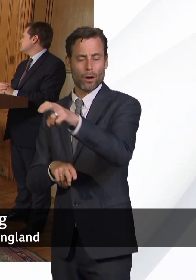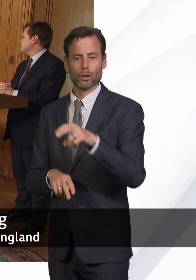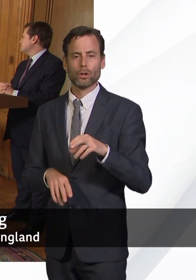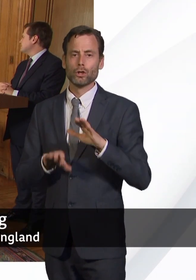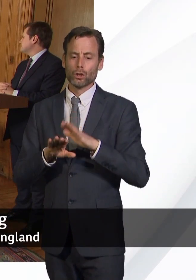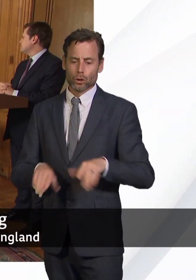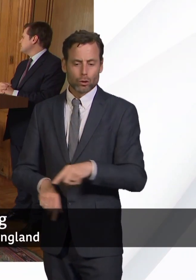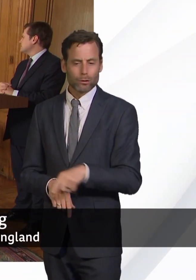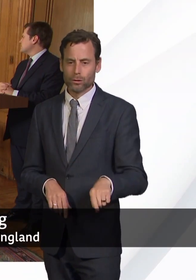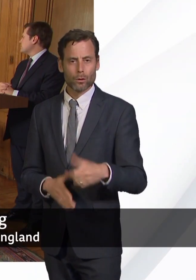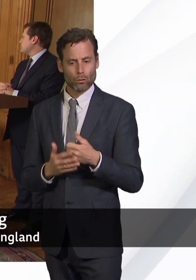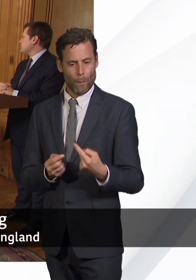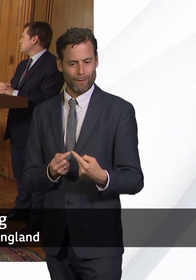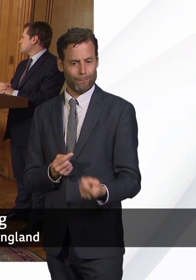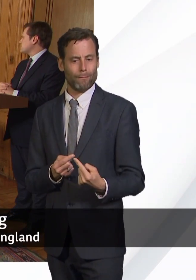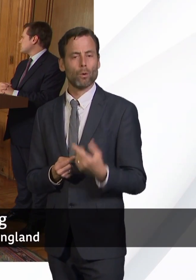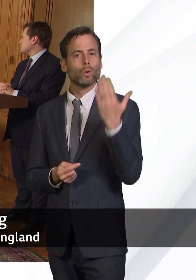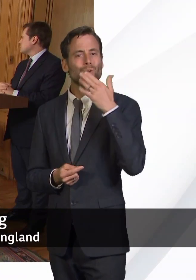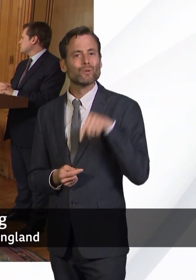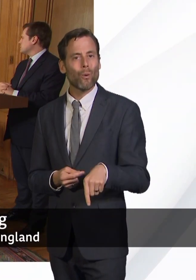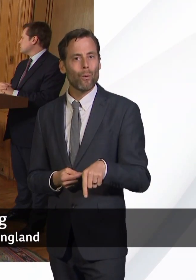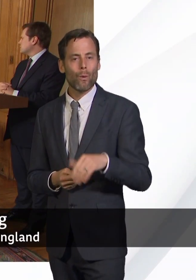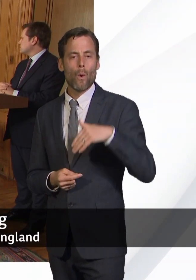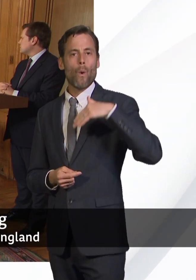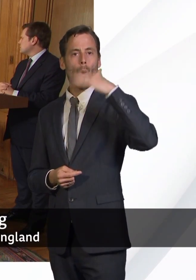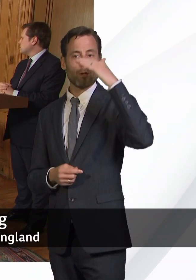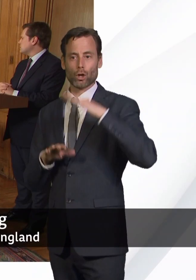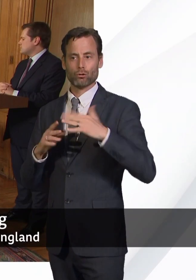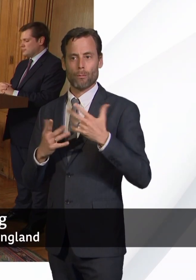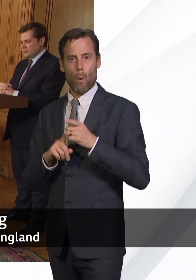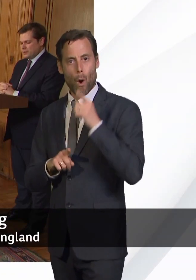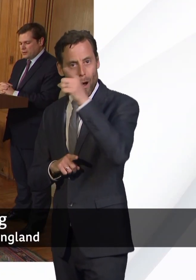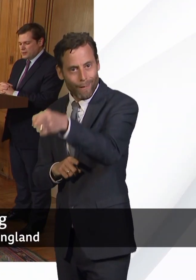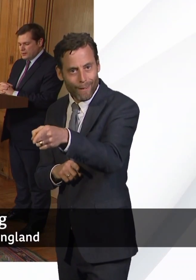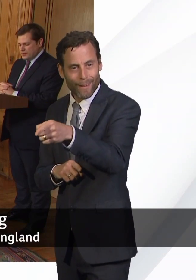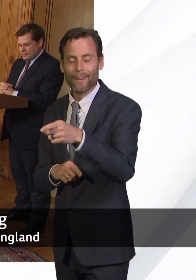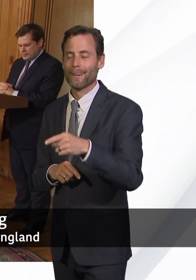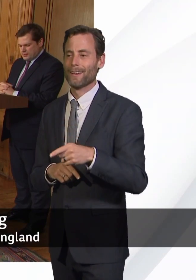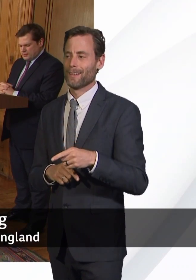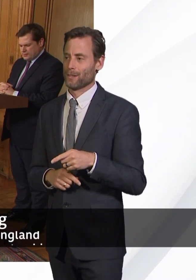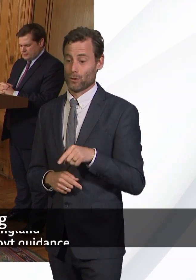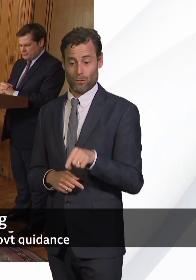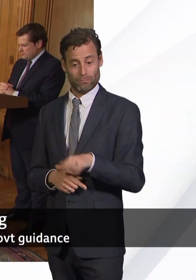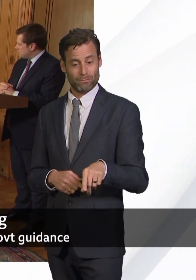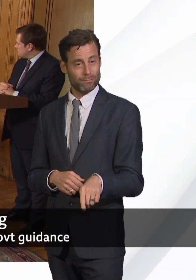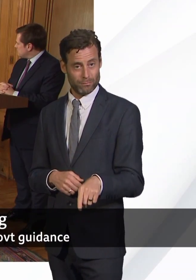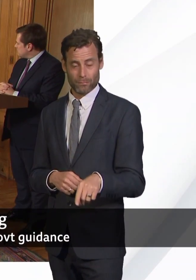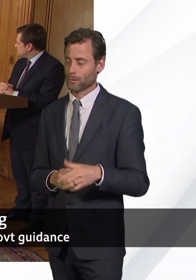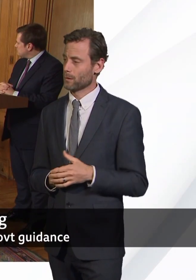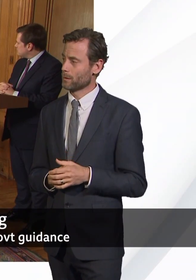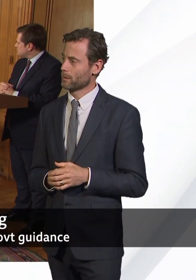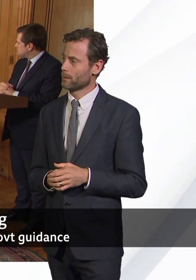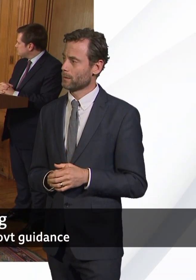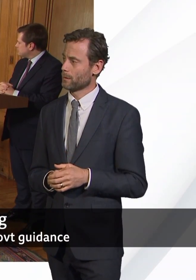good opportunities for children to get good health benefits from school walking buses rather than an actual school bus.